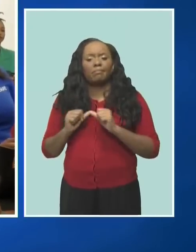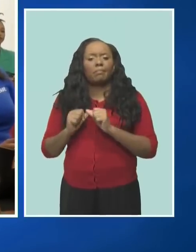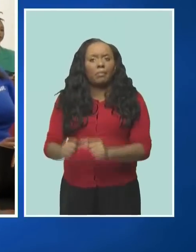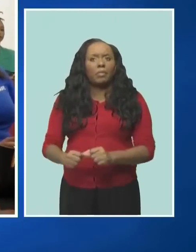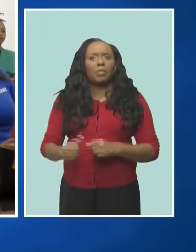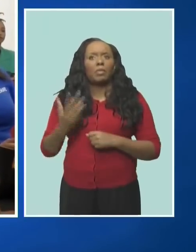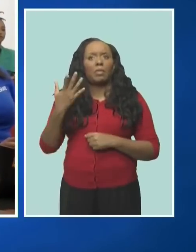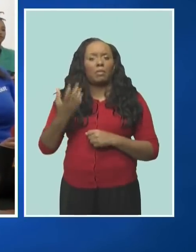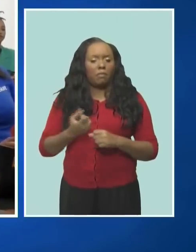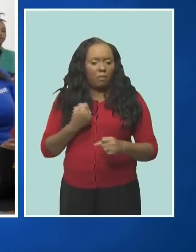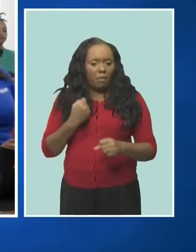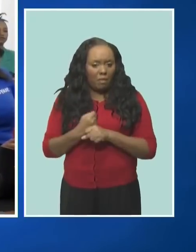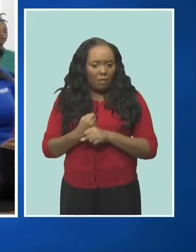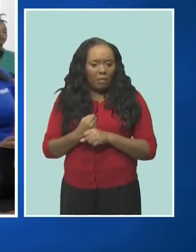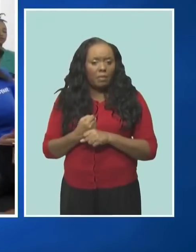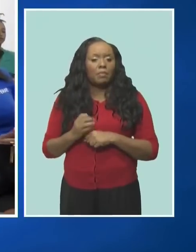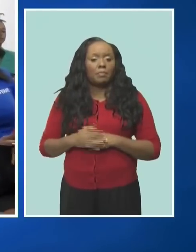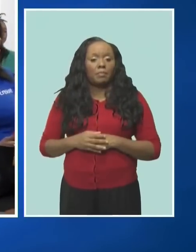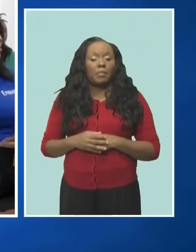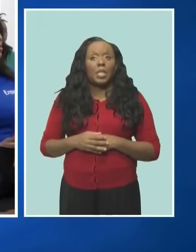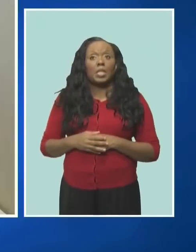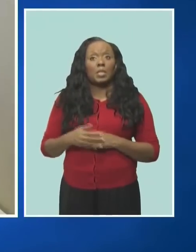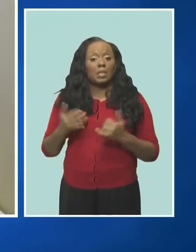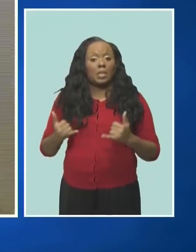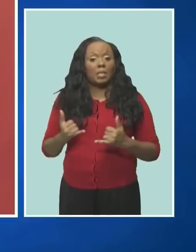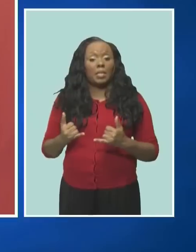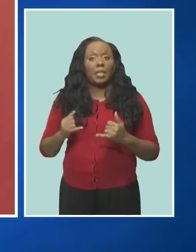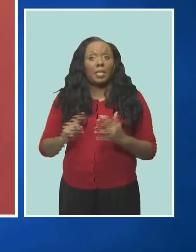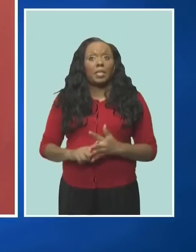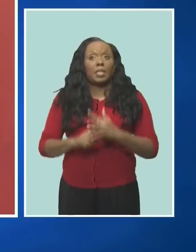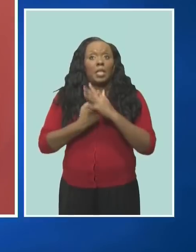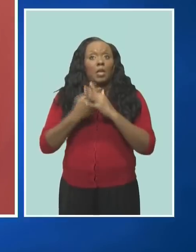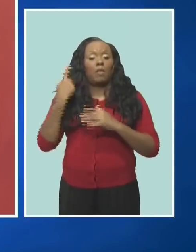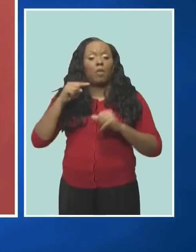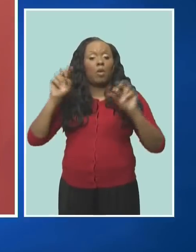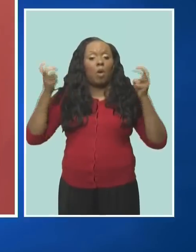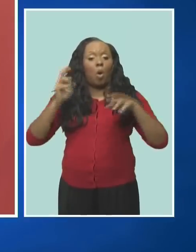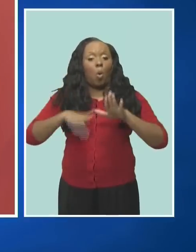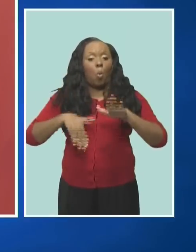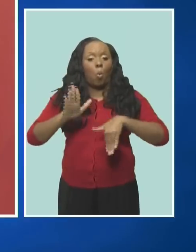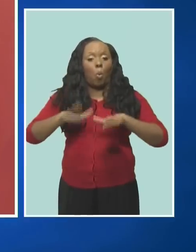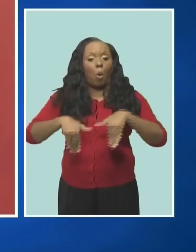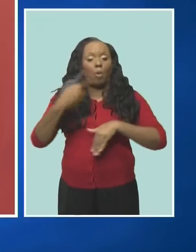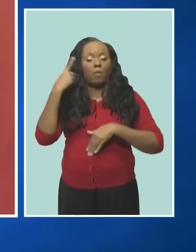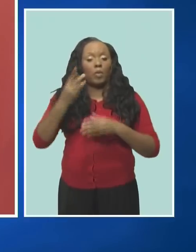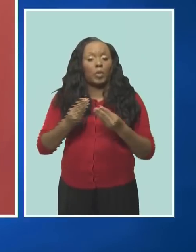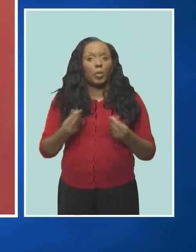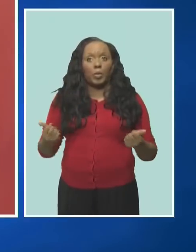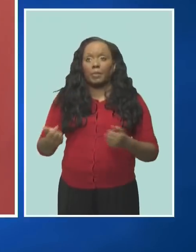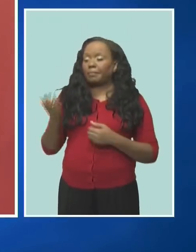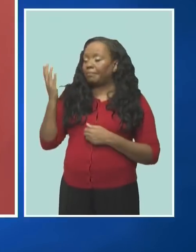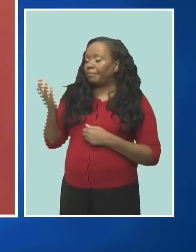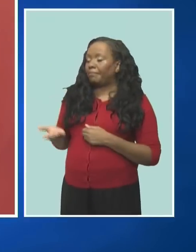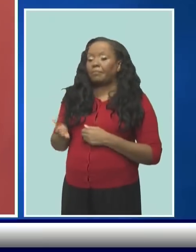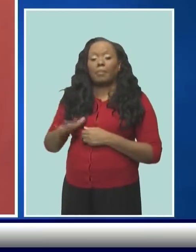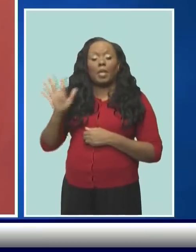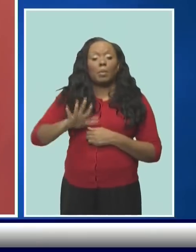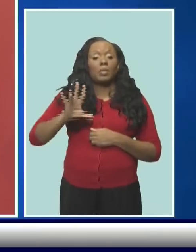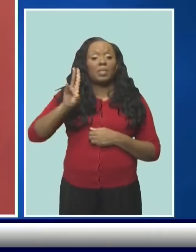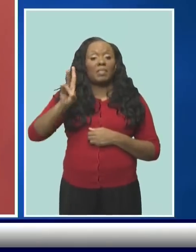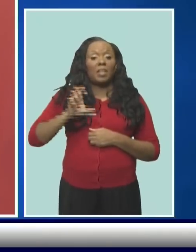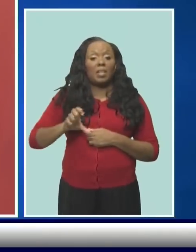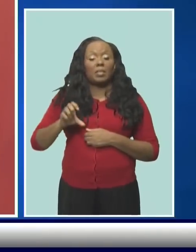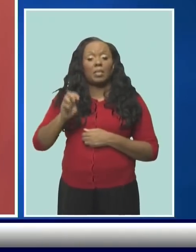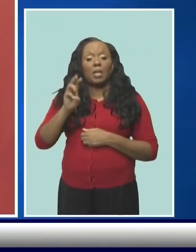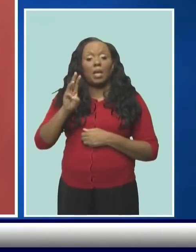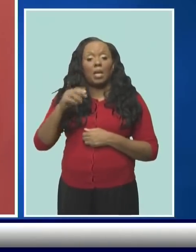for the Cure 2024. Briefly, our monthly stats at the clinic are as follows. Average of 700 mammograms